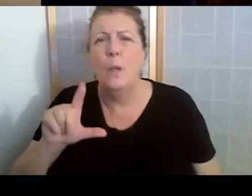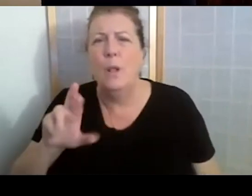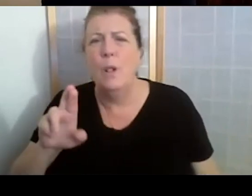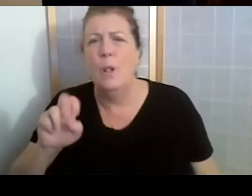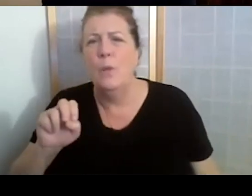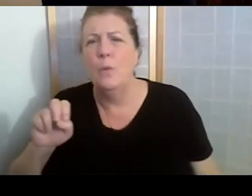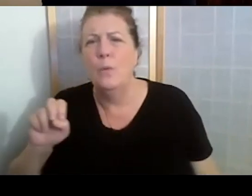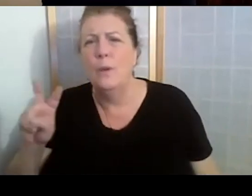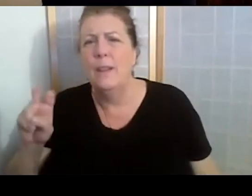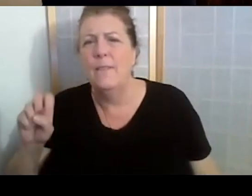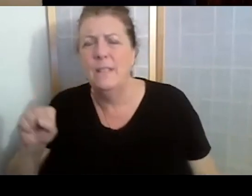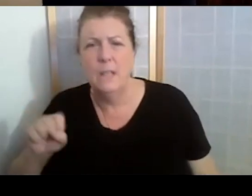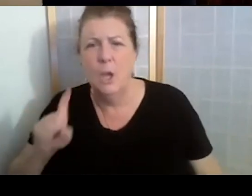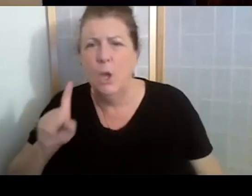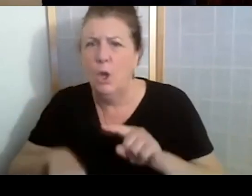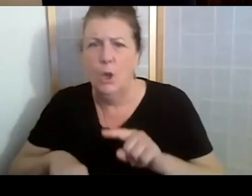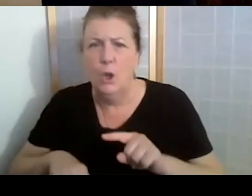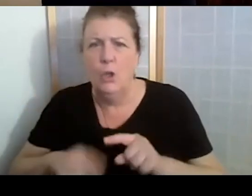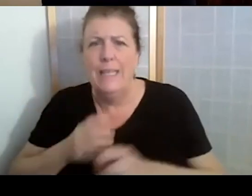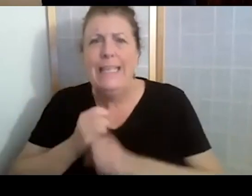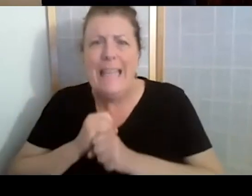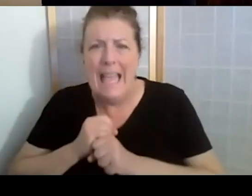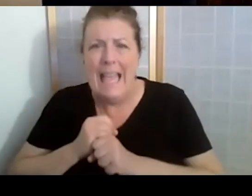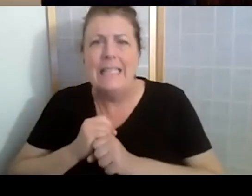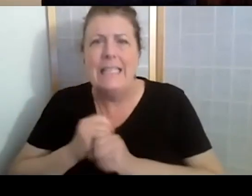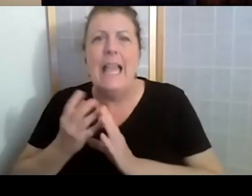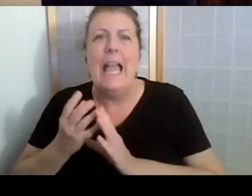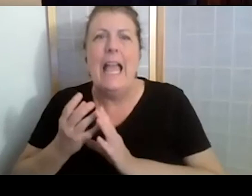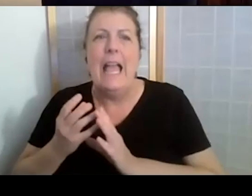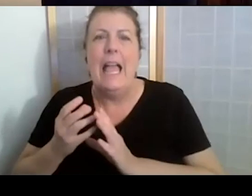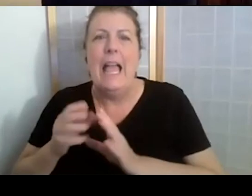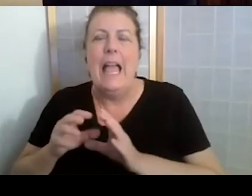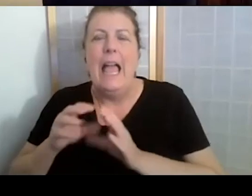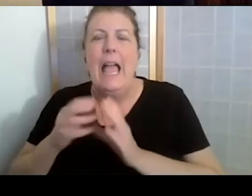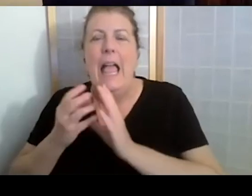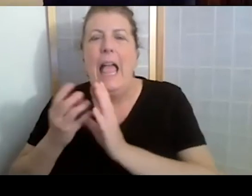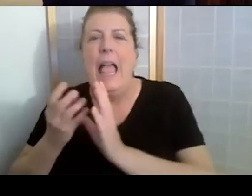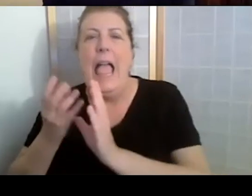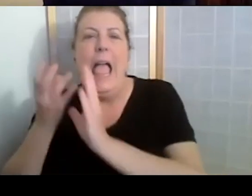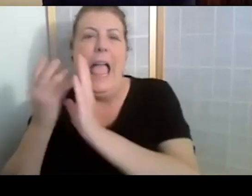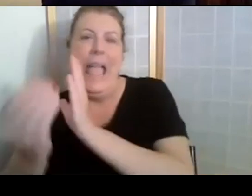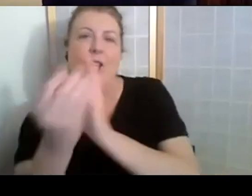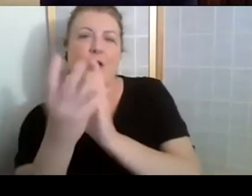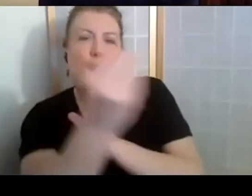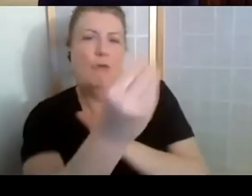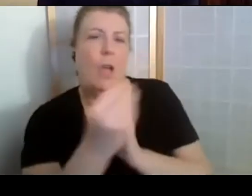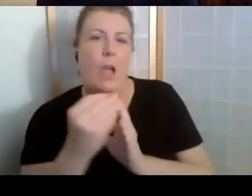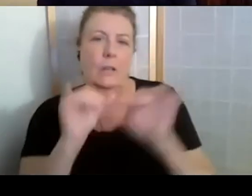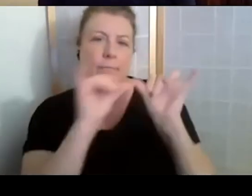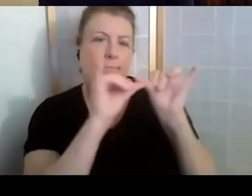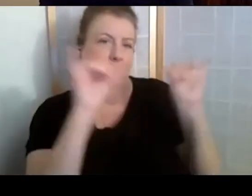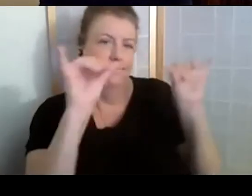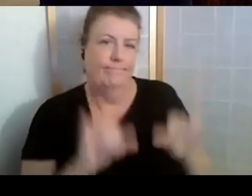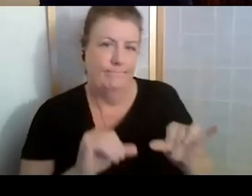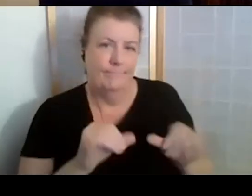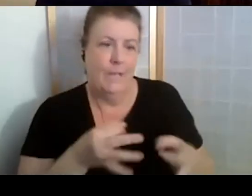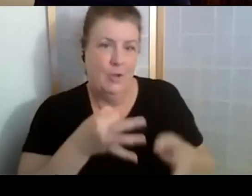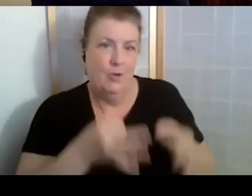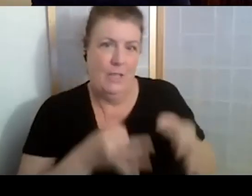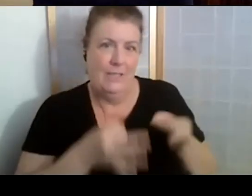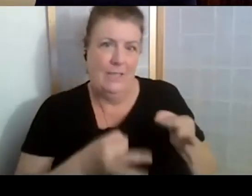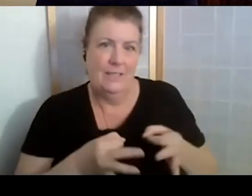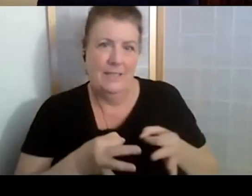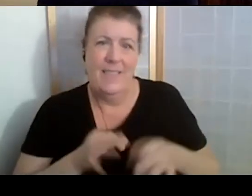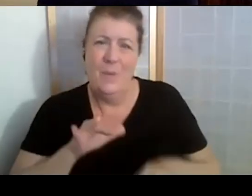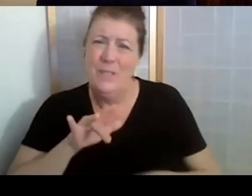needed to get extrajudicial justice in the late 1930s, early 1940s. Mm. Here we are in 2020,